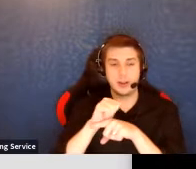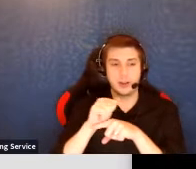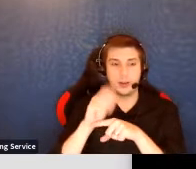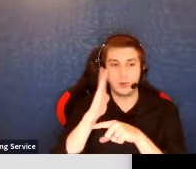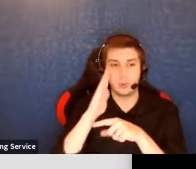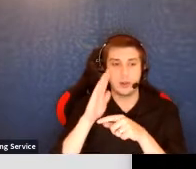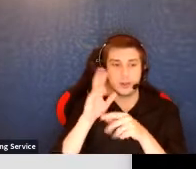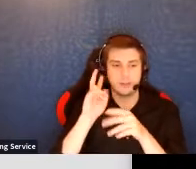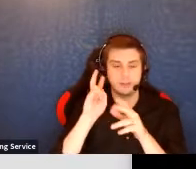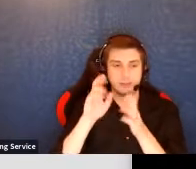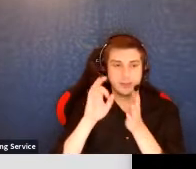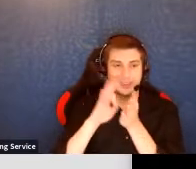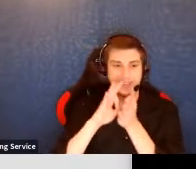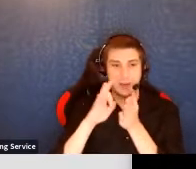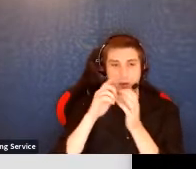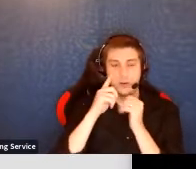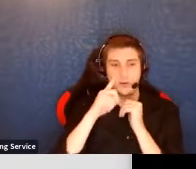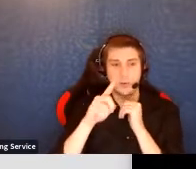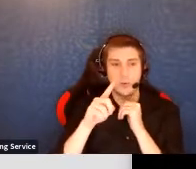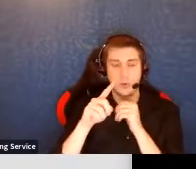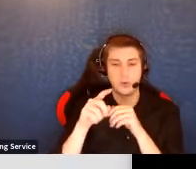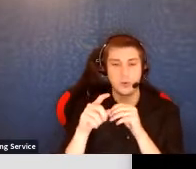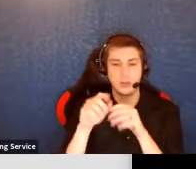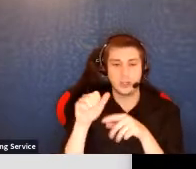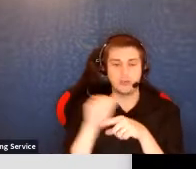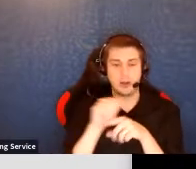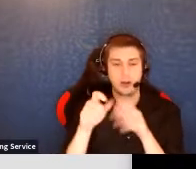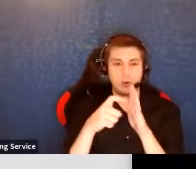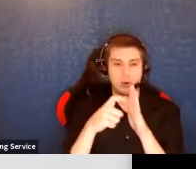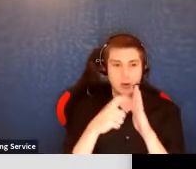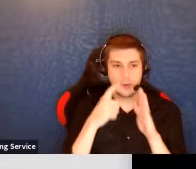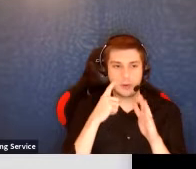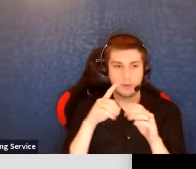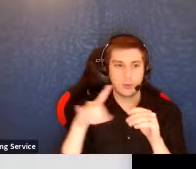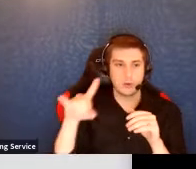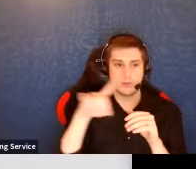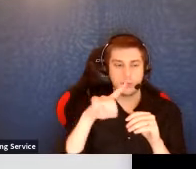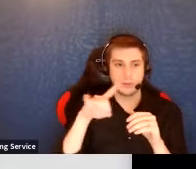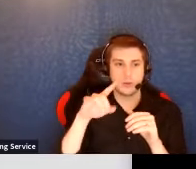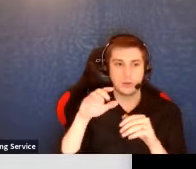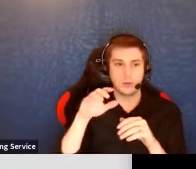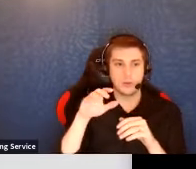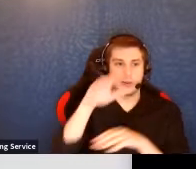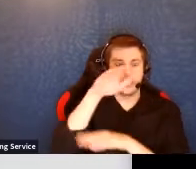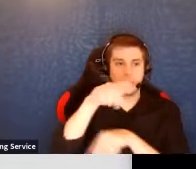count for the necessary training requirement for utilizing our night flying waiver.